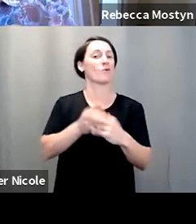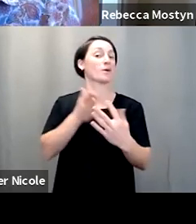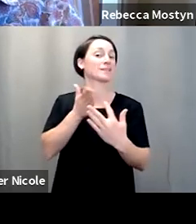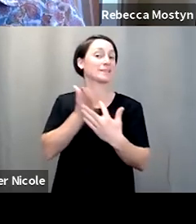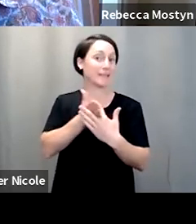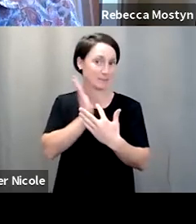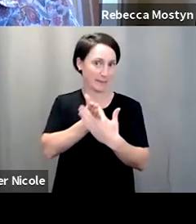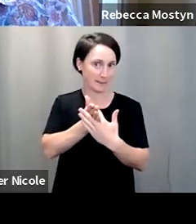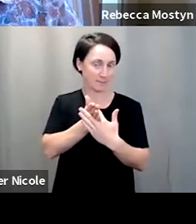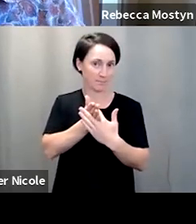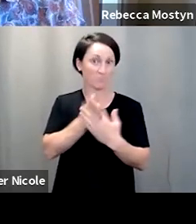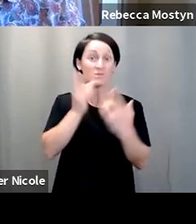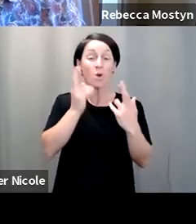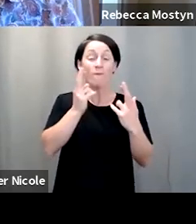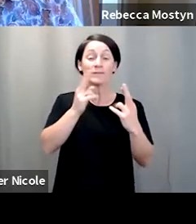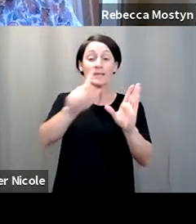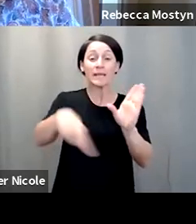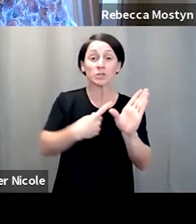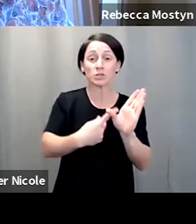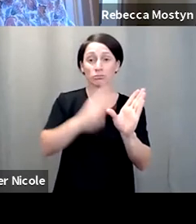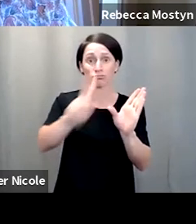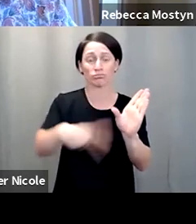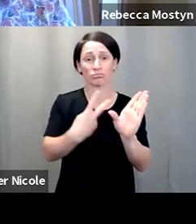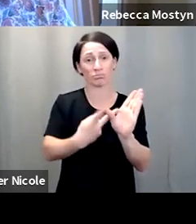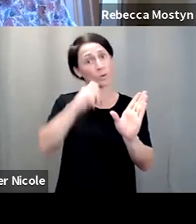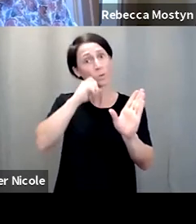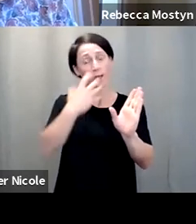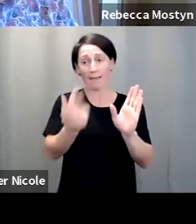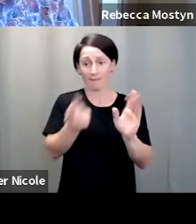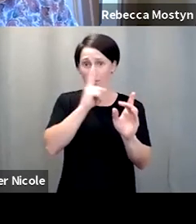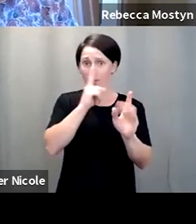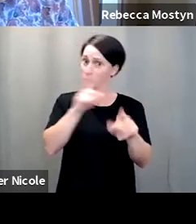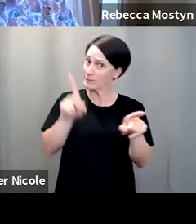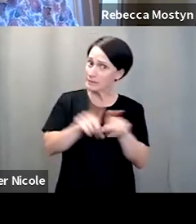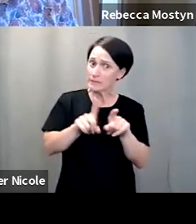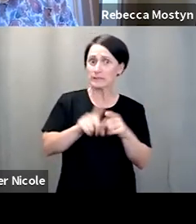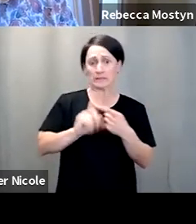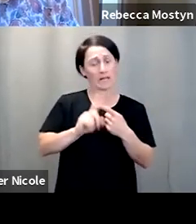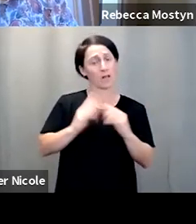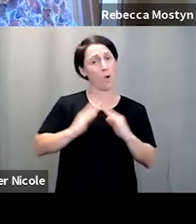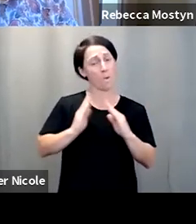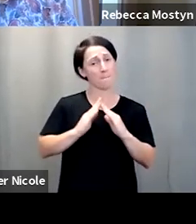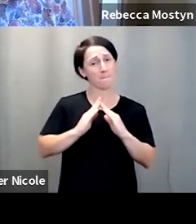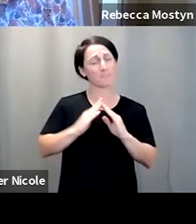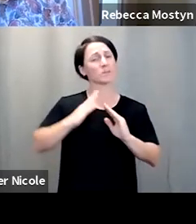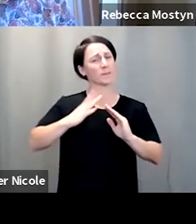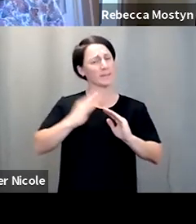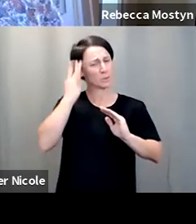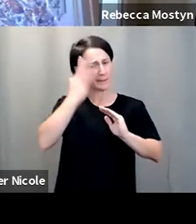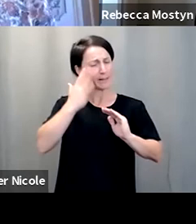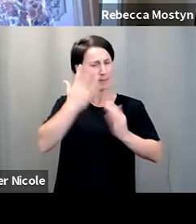half from now, we'll be left with this group of people who still can't go out. And it's going to change the way we think about accessibility, I think,